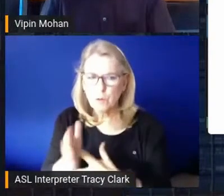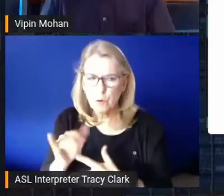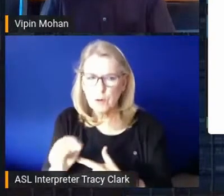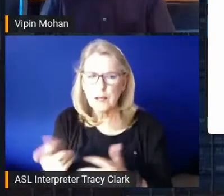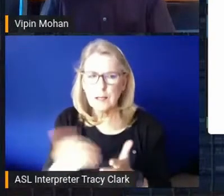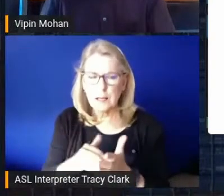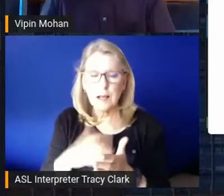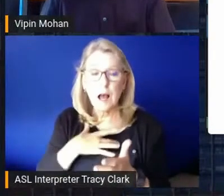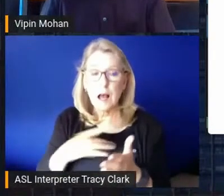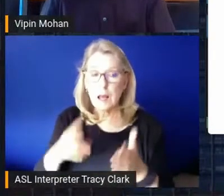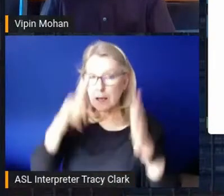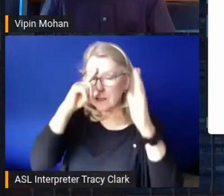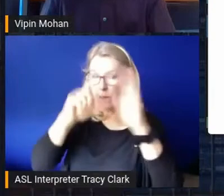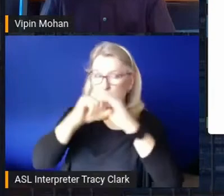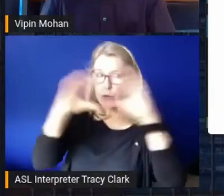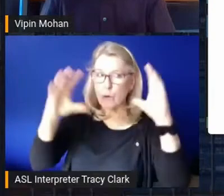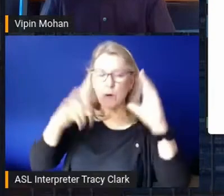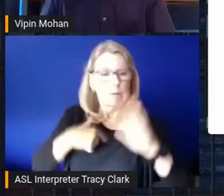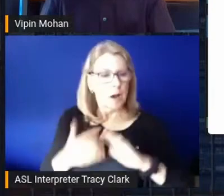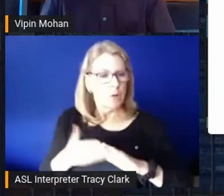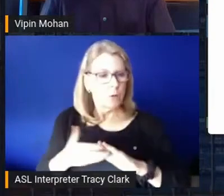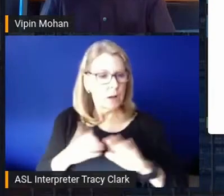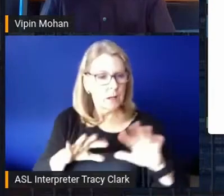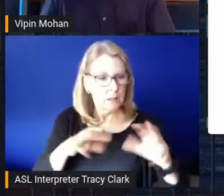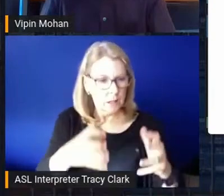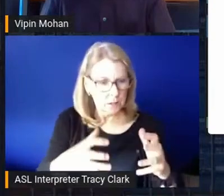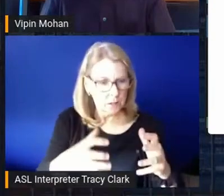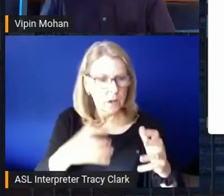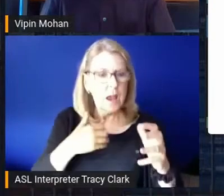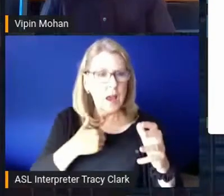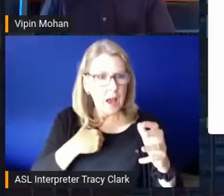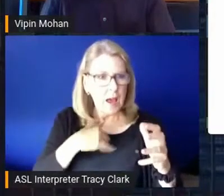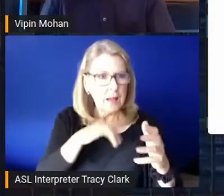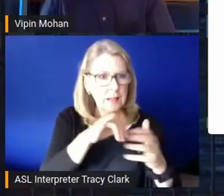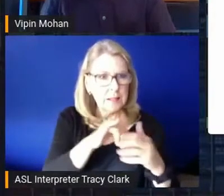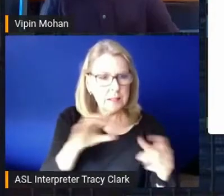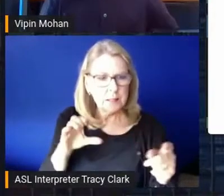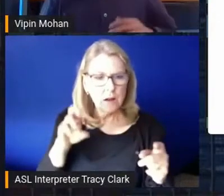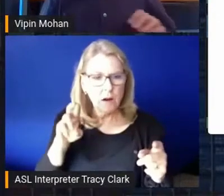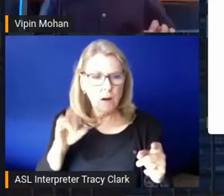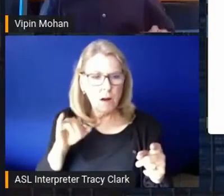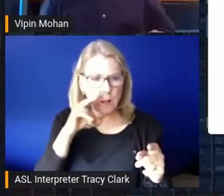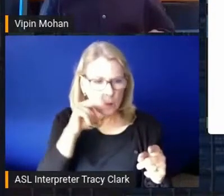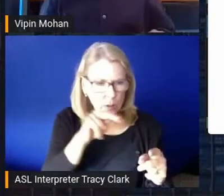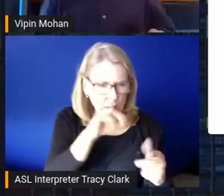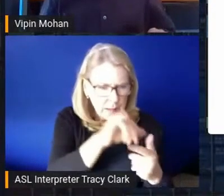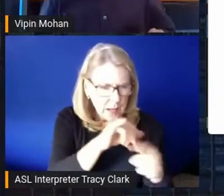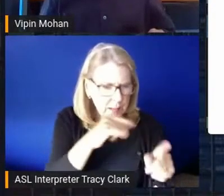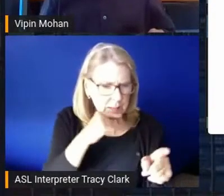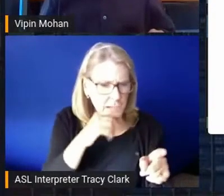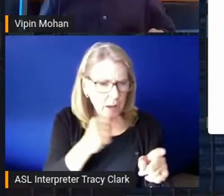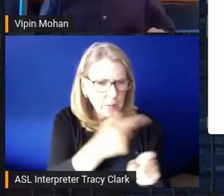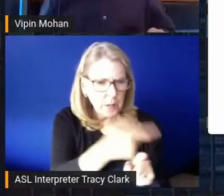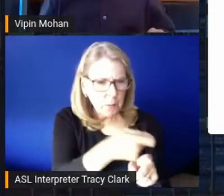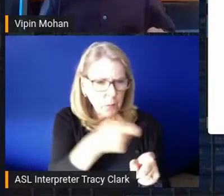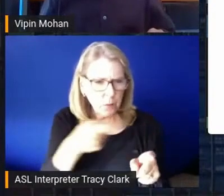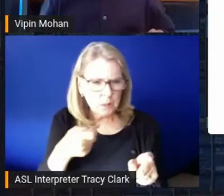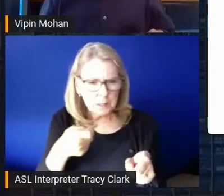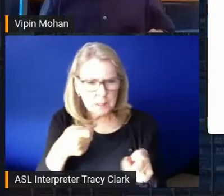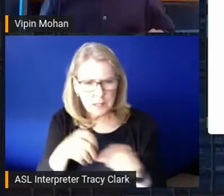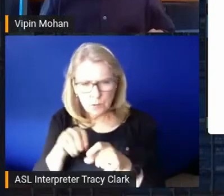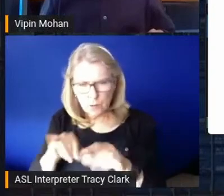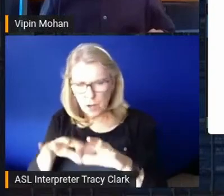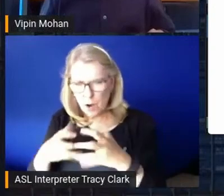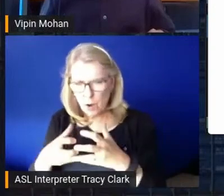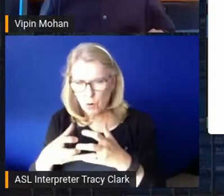there that the CLI looked at and said, okay, I'm going to pull those into this local cluster I'm running so I can modify them, I can see what's going on. And